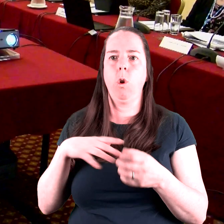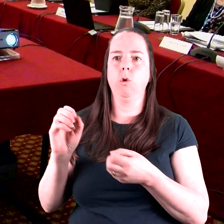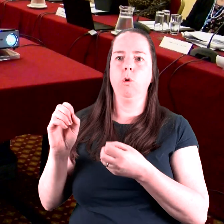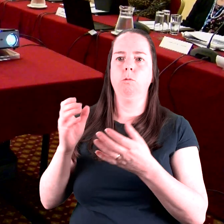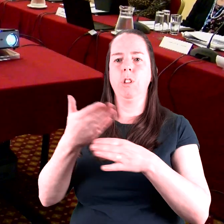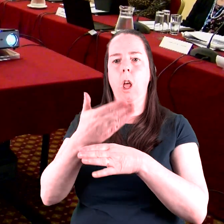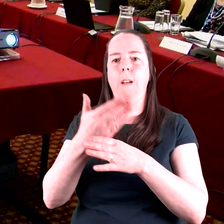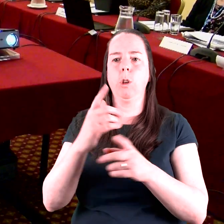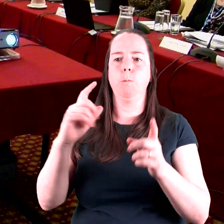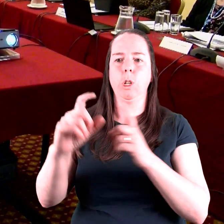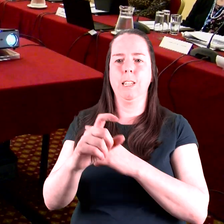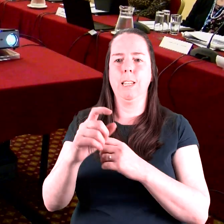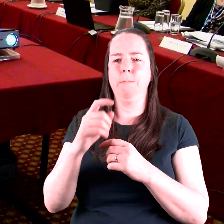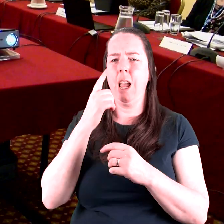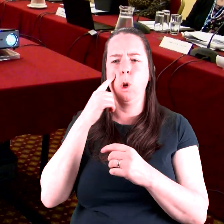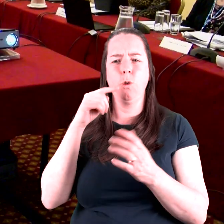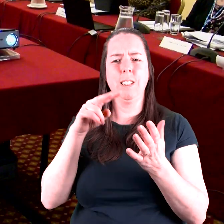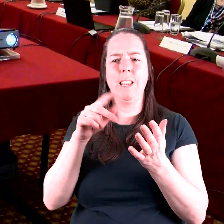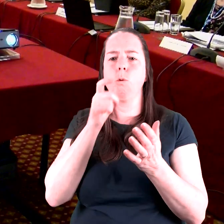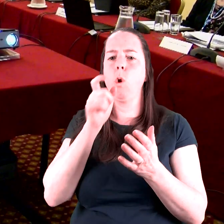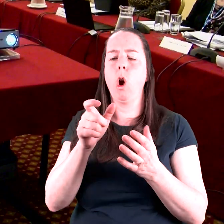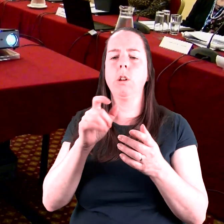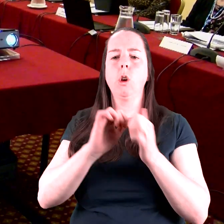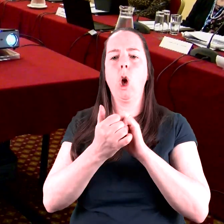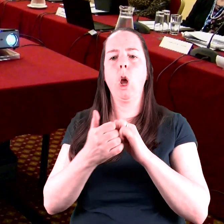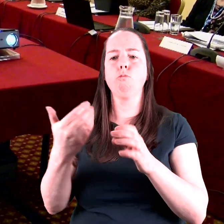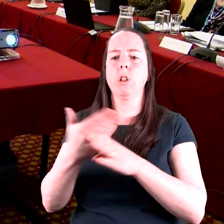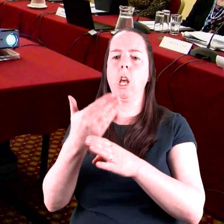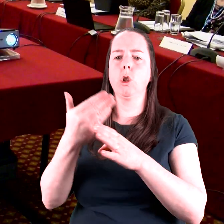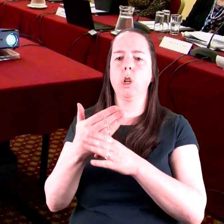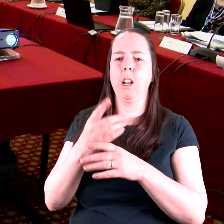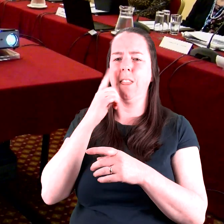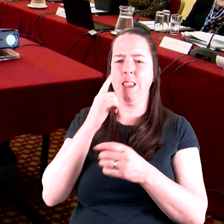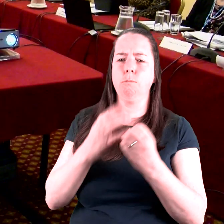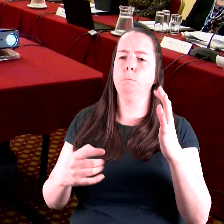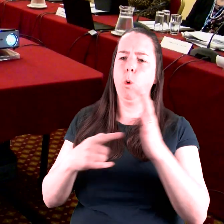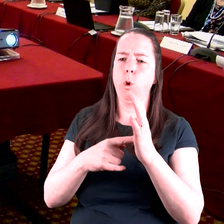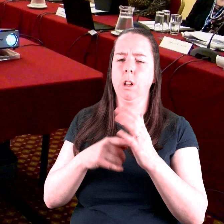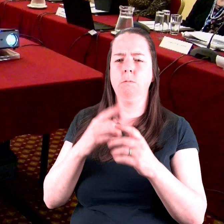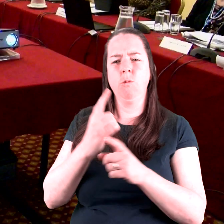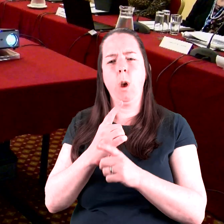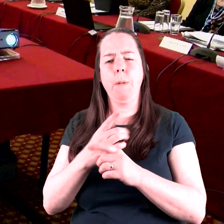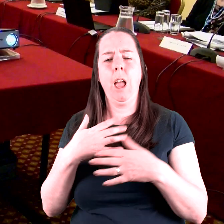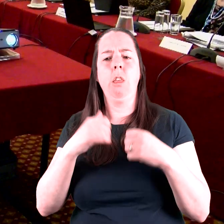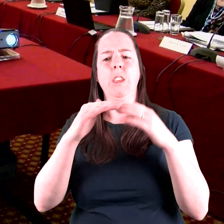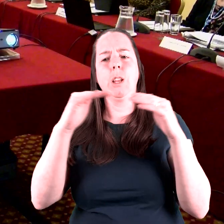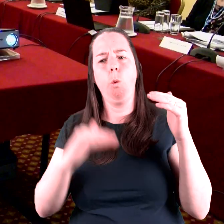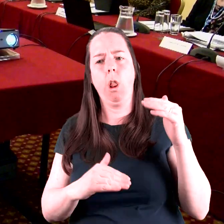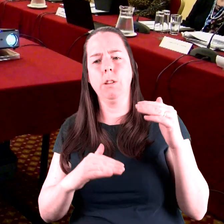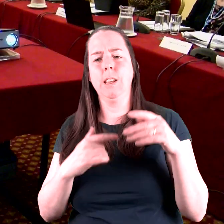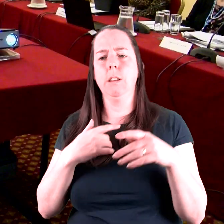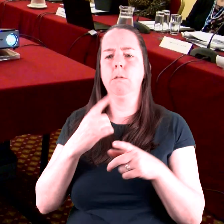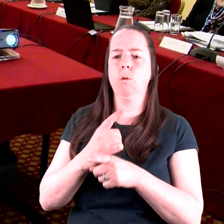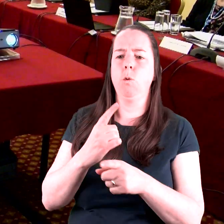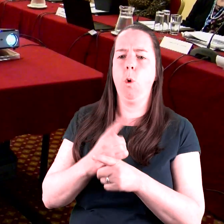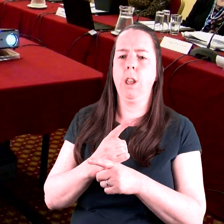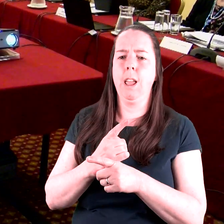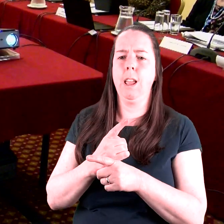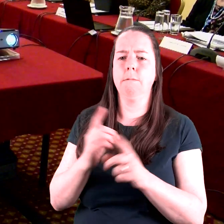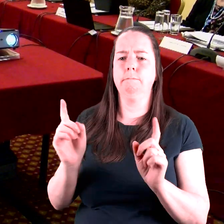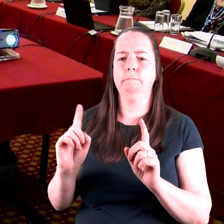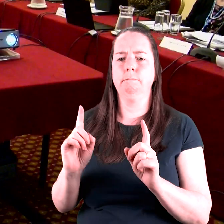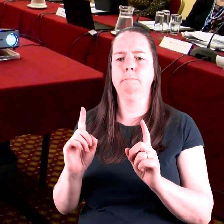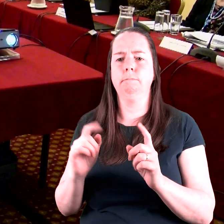community, I don't see the word co-production in this at all. So I think that is so important. We're talking about